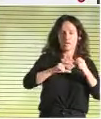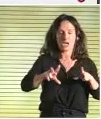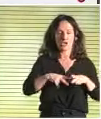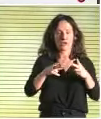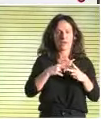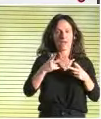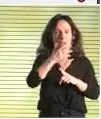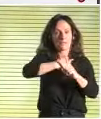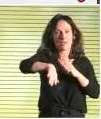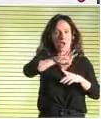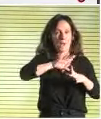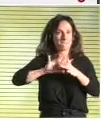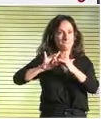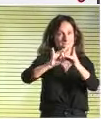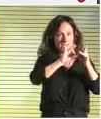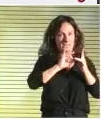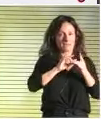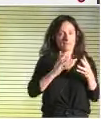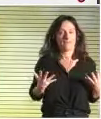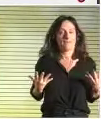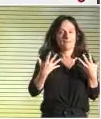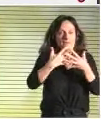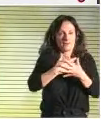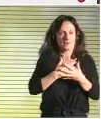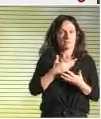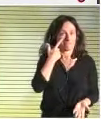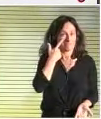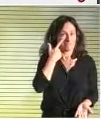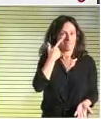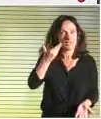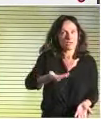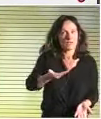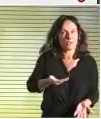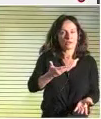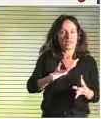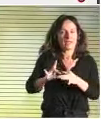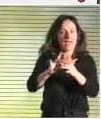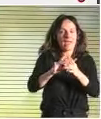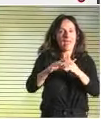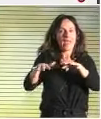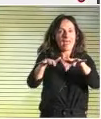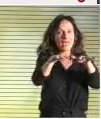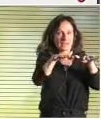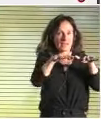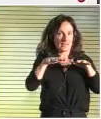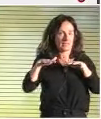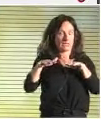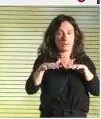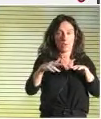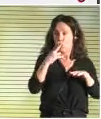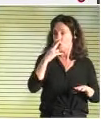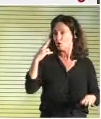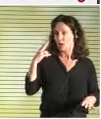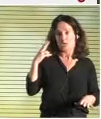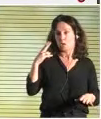before. It's always important to see the balance, because we could see in the last 2 years during the pandemic what will happen when no tourists are